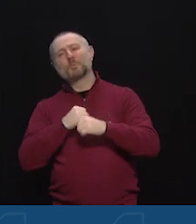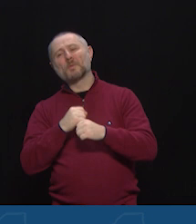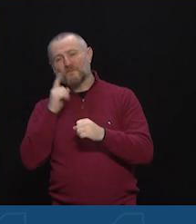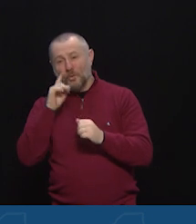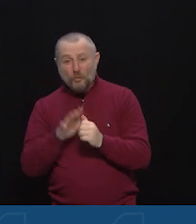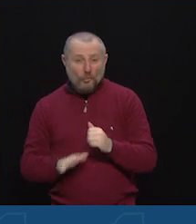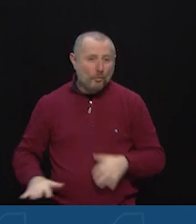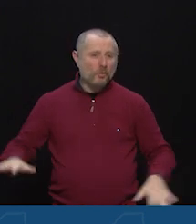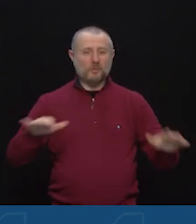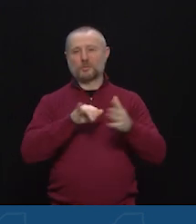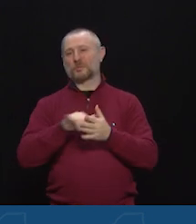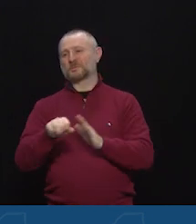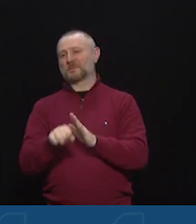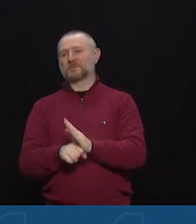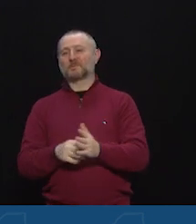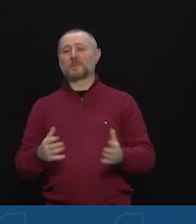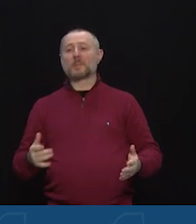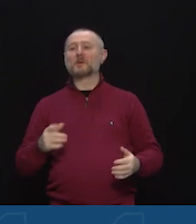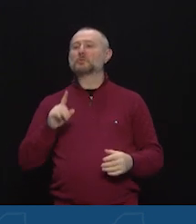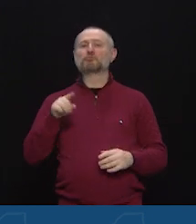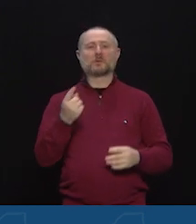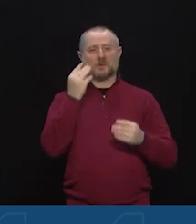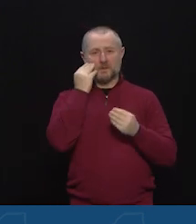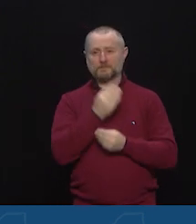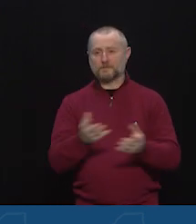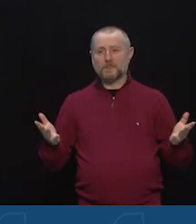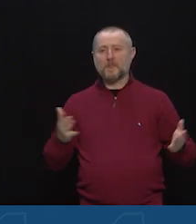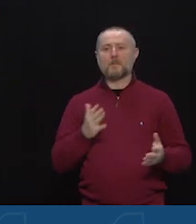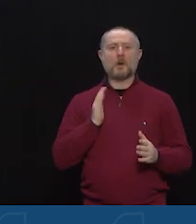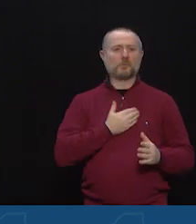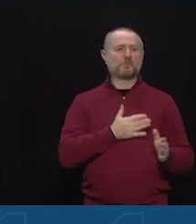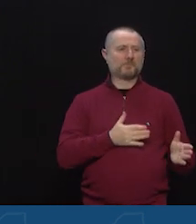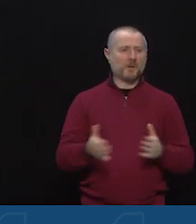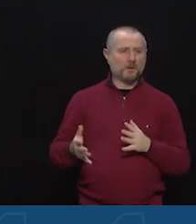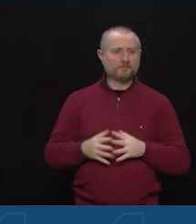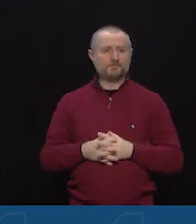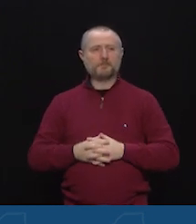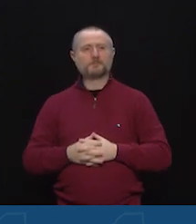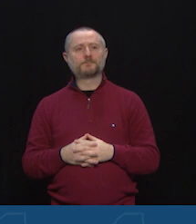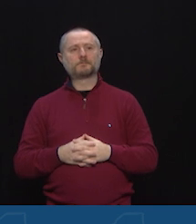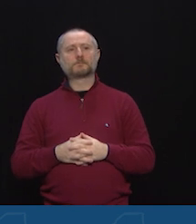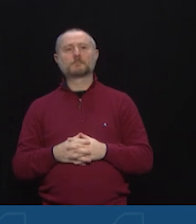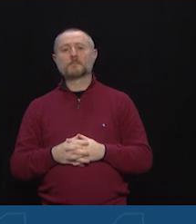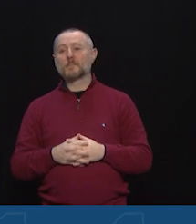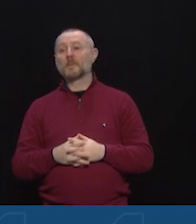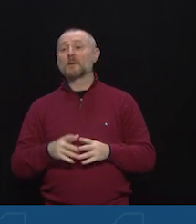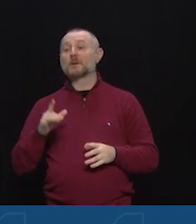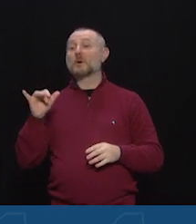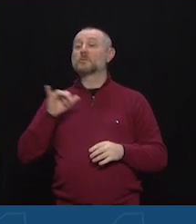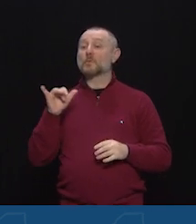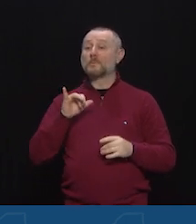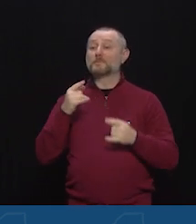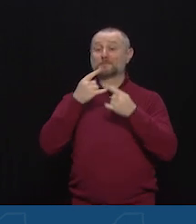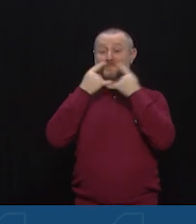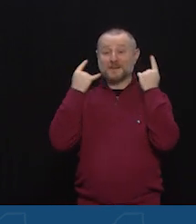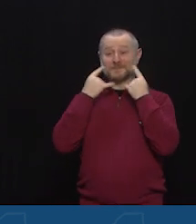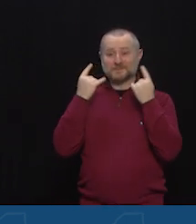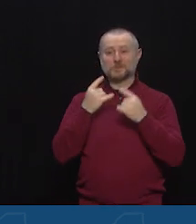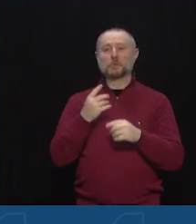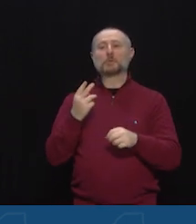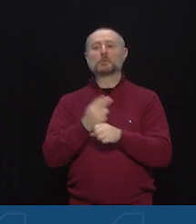those notices of what the lay of the land here is in the state of New York. And also, let's continue to wear the masks, the ones that really make a difference,